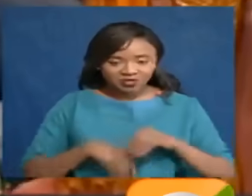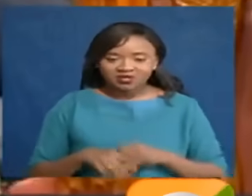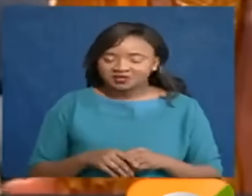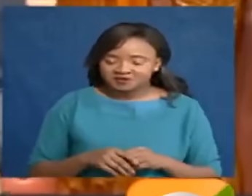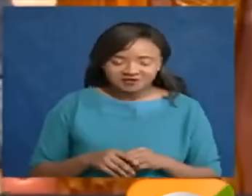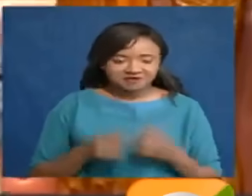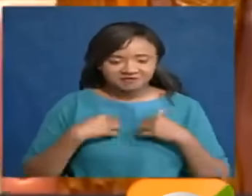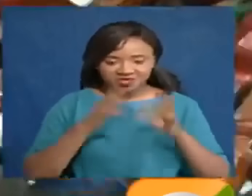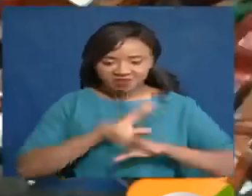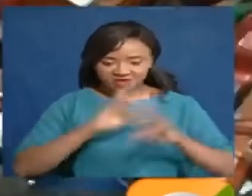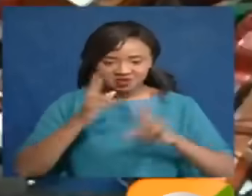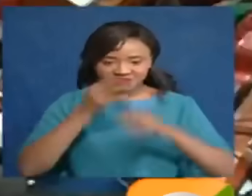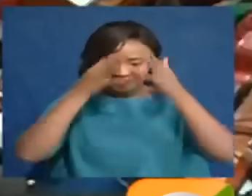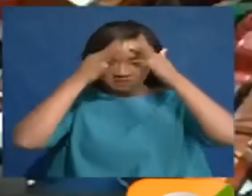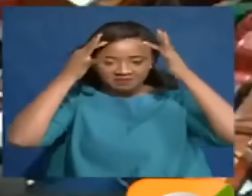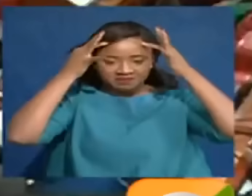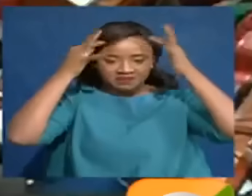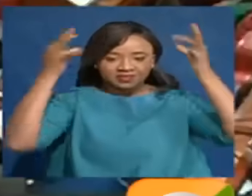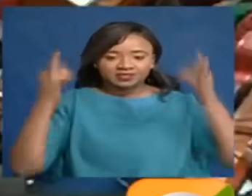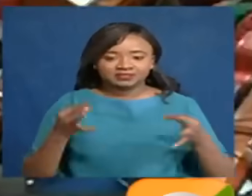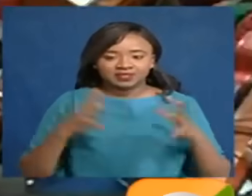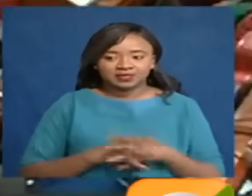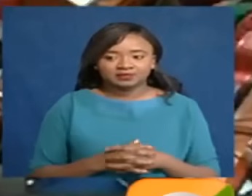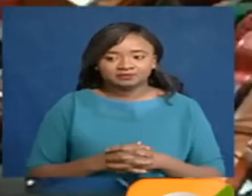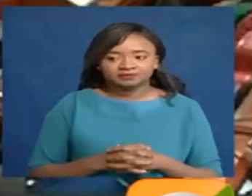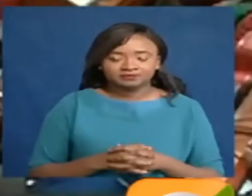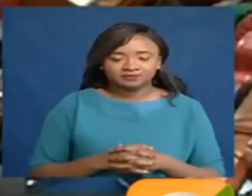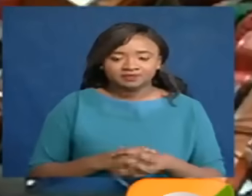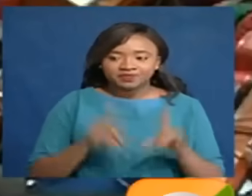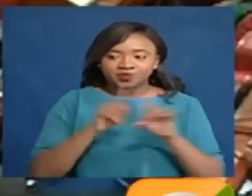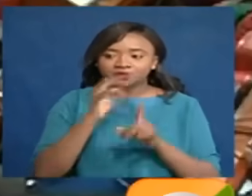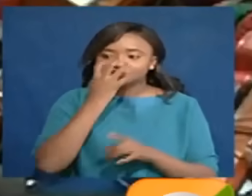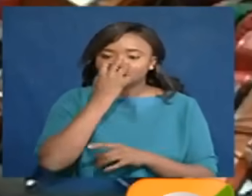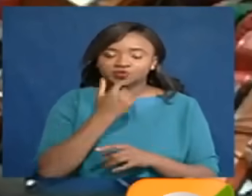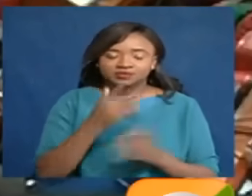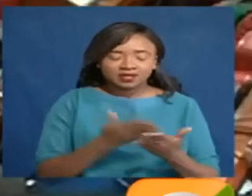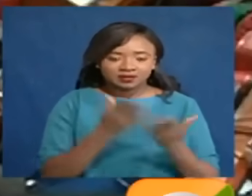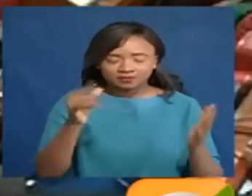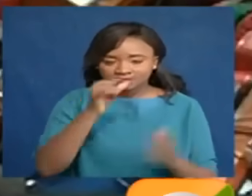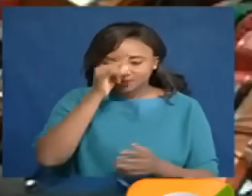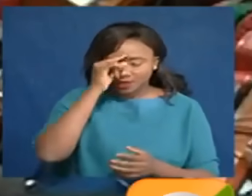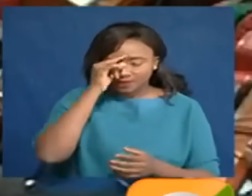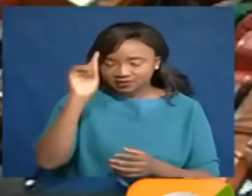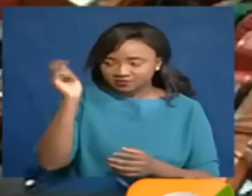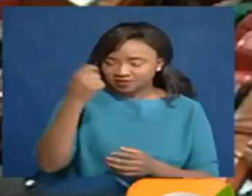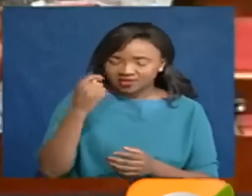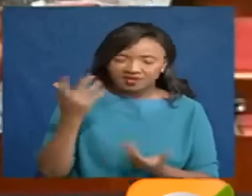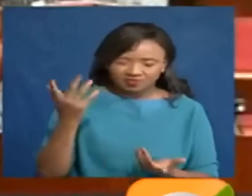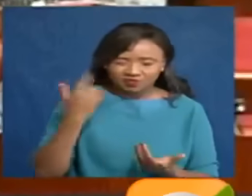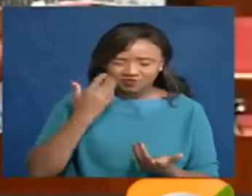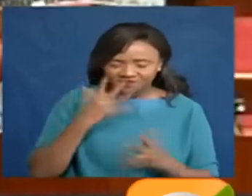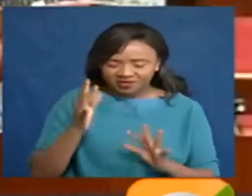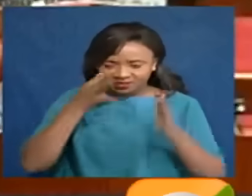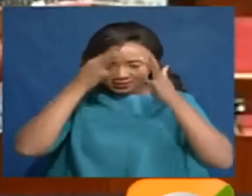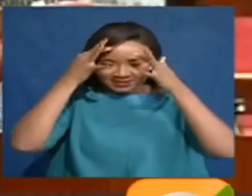take decisive action. Subsequently, President Ruto told MPs that the Kenyan government has arrived at a decision to end